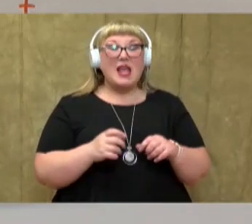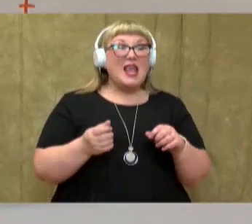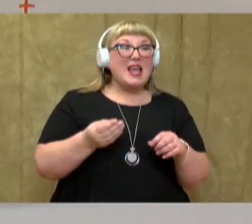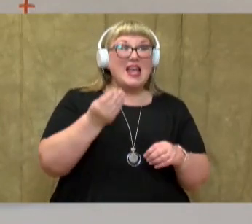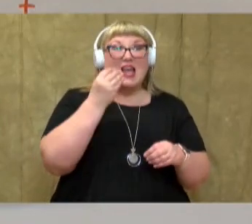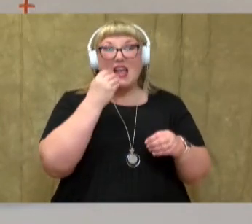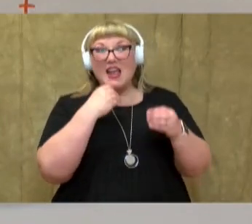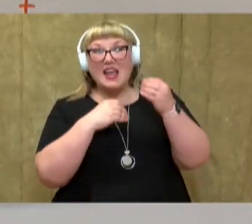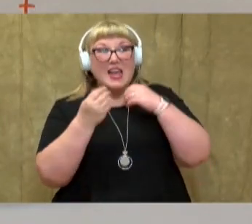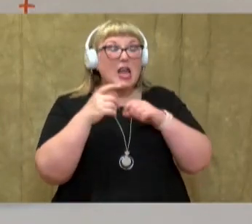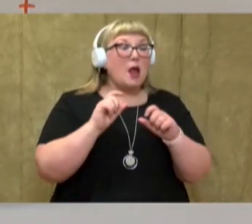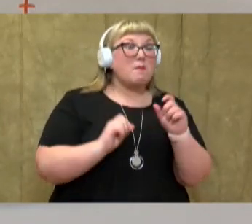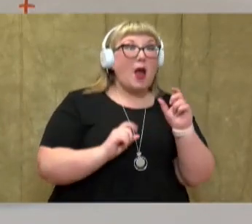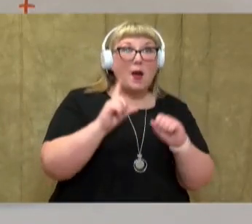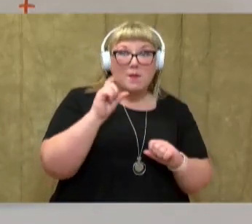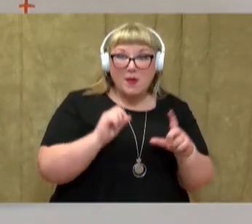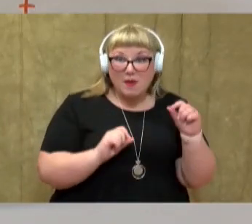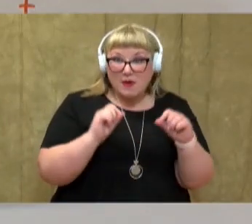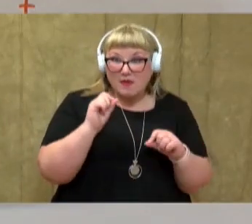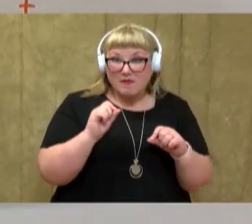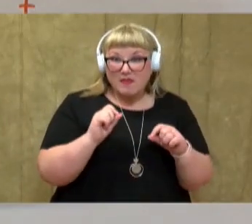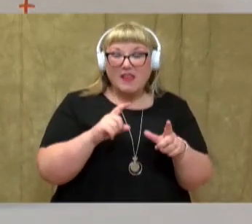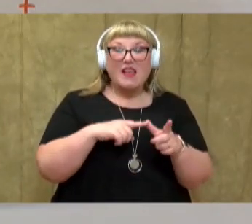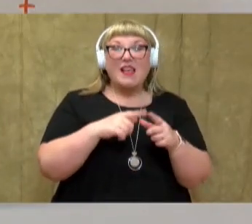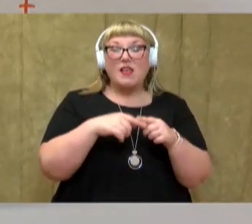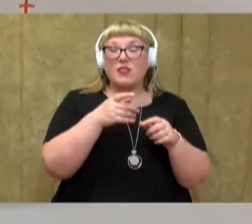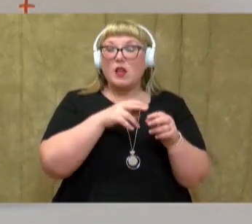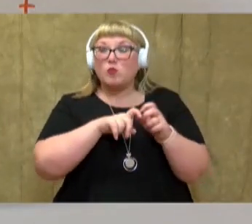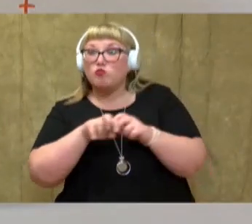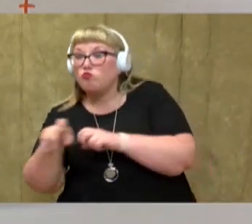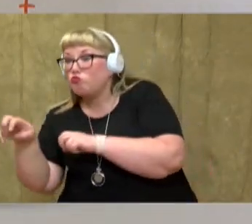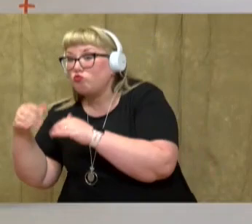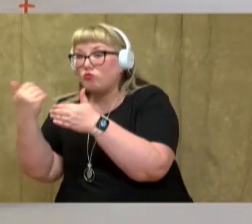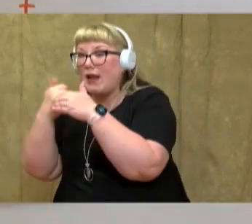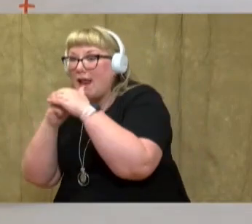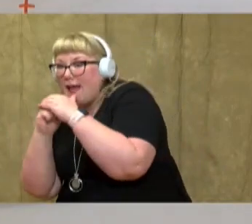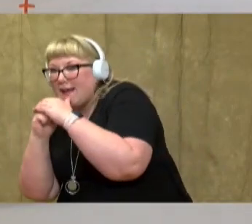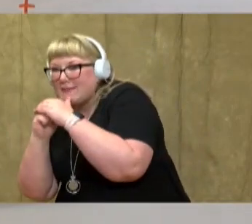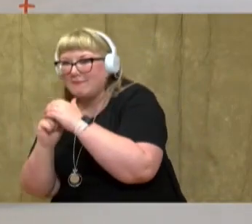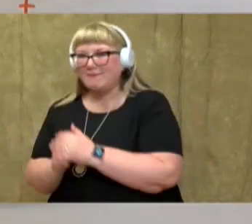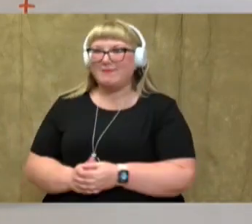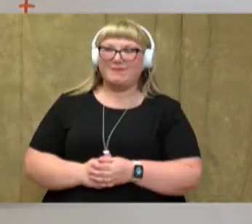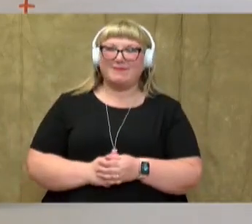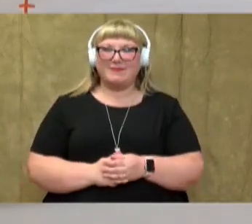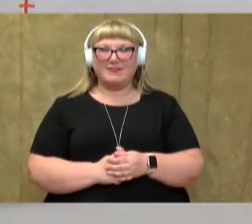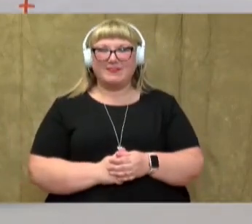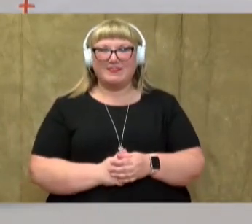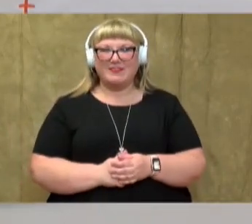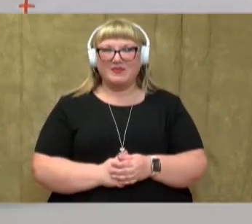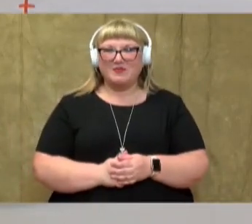popcorn on the rug, then scuttle off and hide.